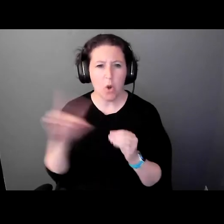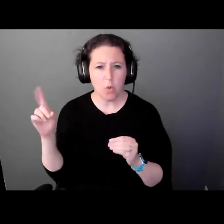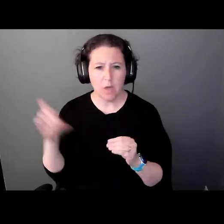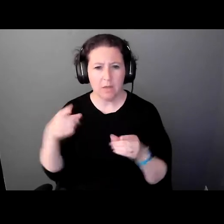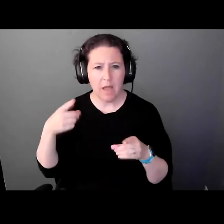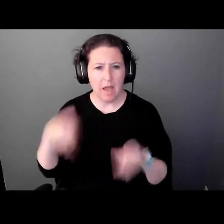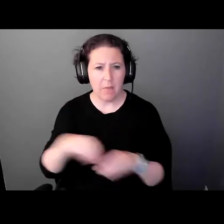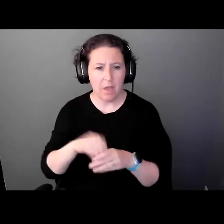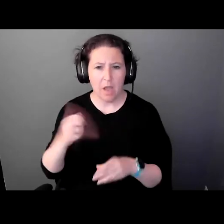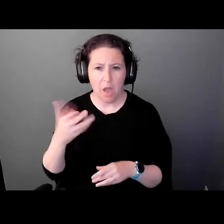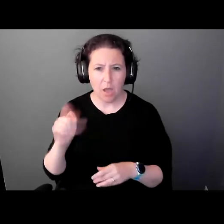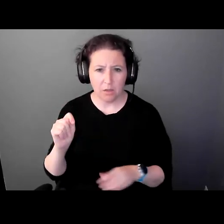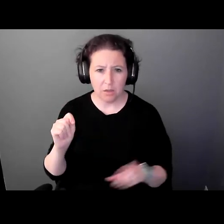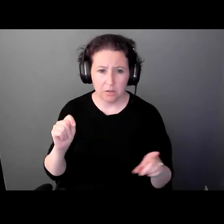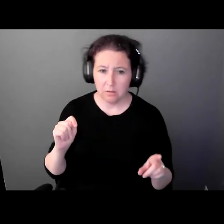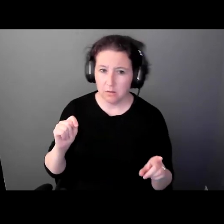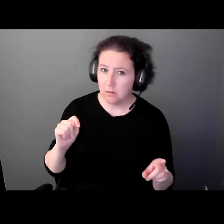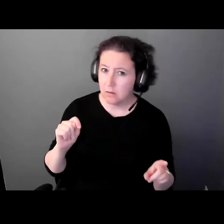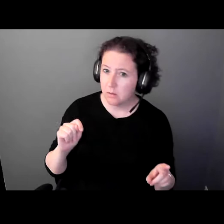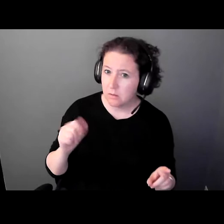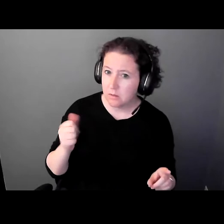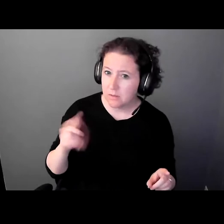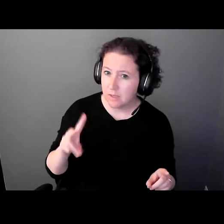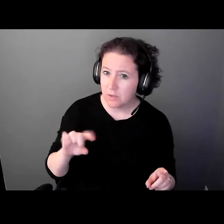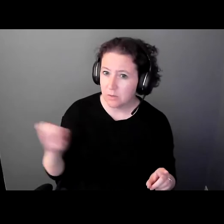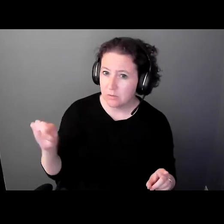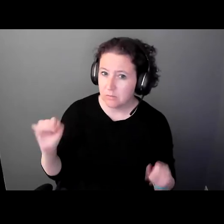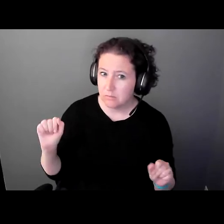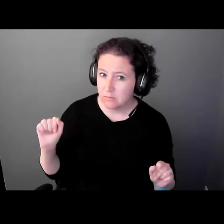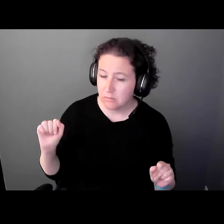so we will is that profile in 17 to